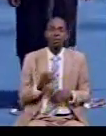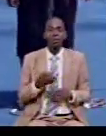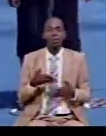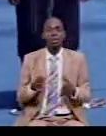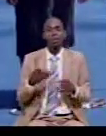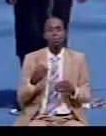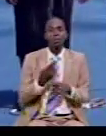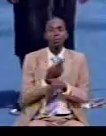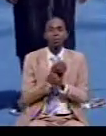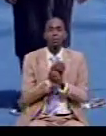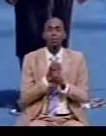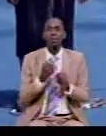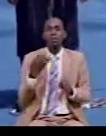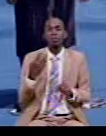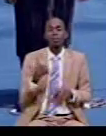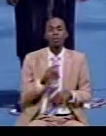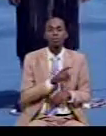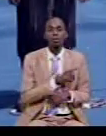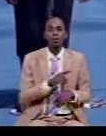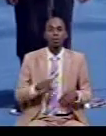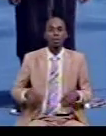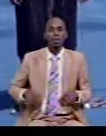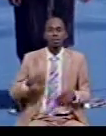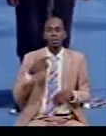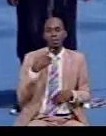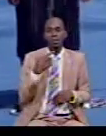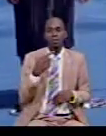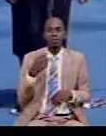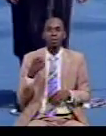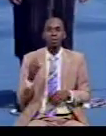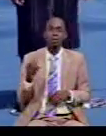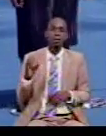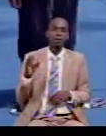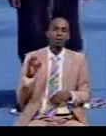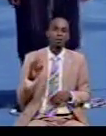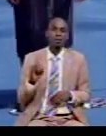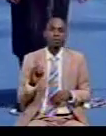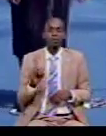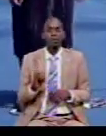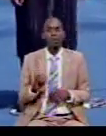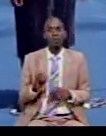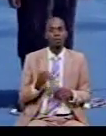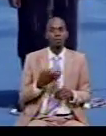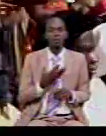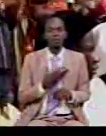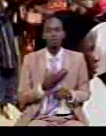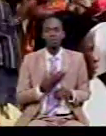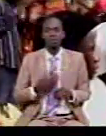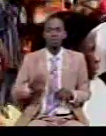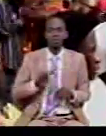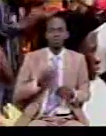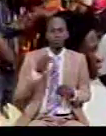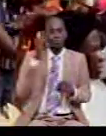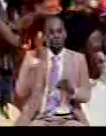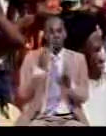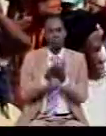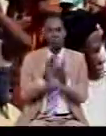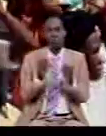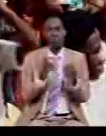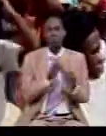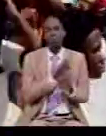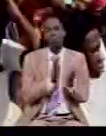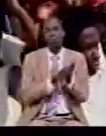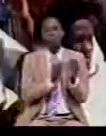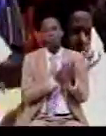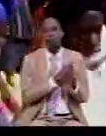saints, oh, I'm redeemed, praise the Lord, everybody say, bless the